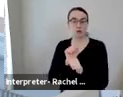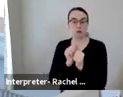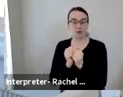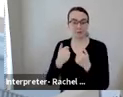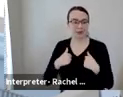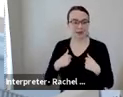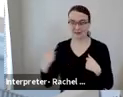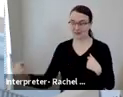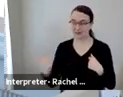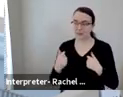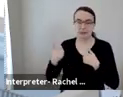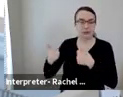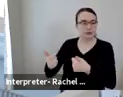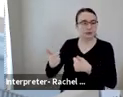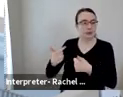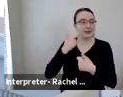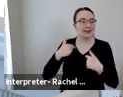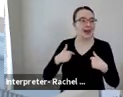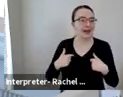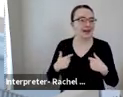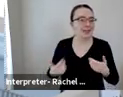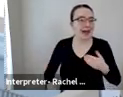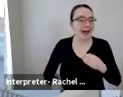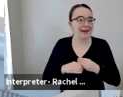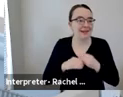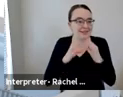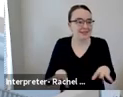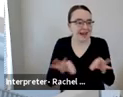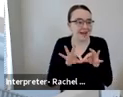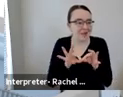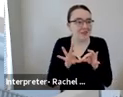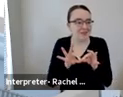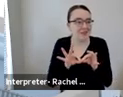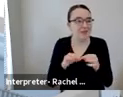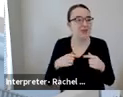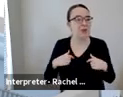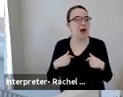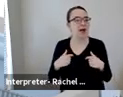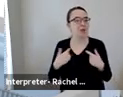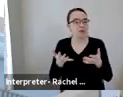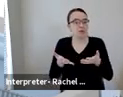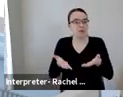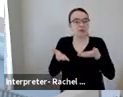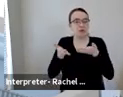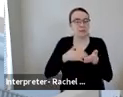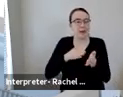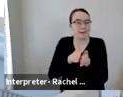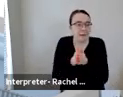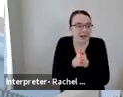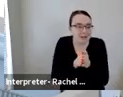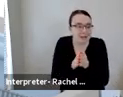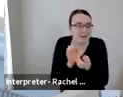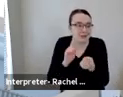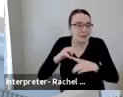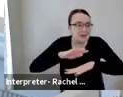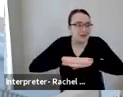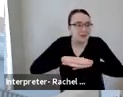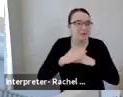means that I'm bringing something to the table. So I try and bring that passion with me, even if it's a cat litter box, right?